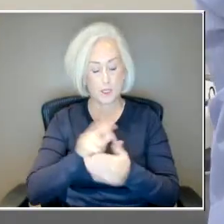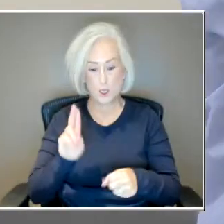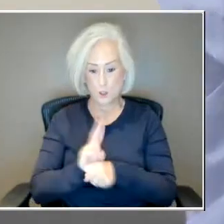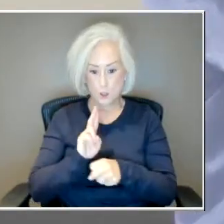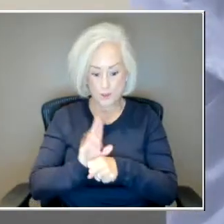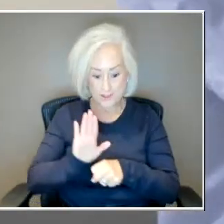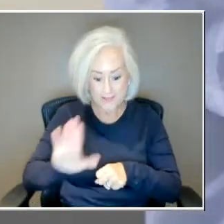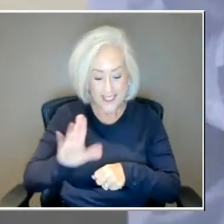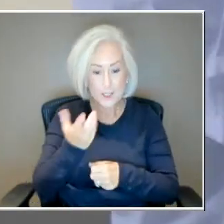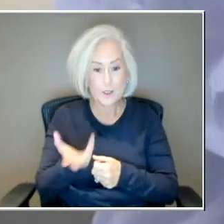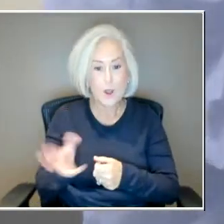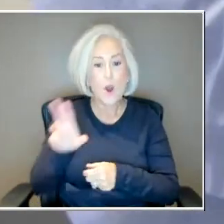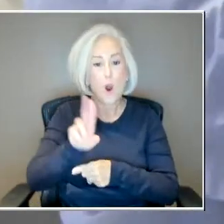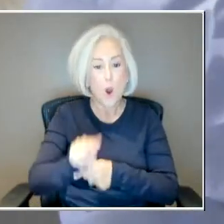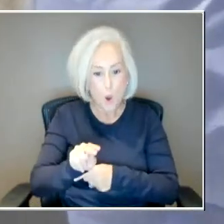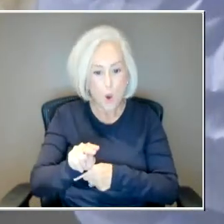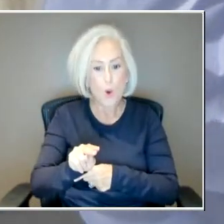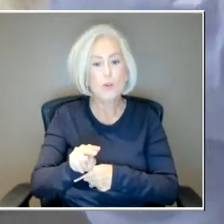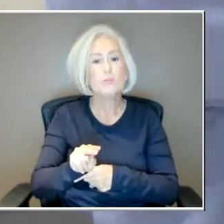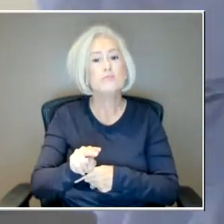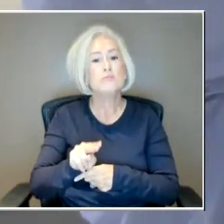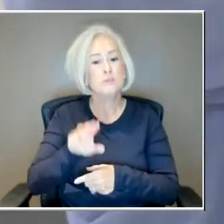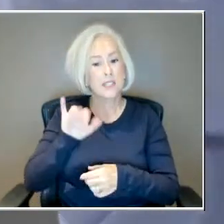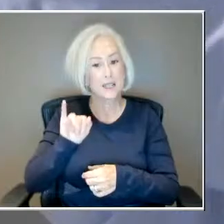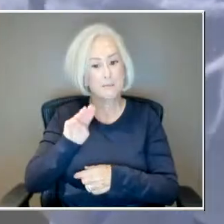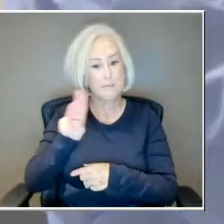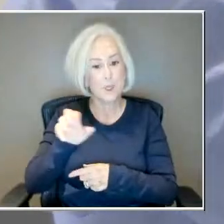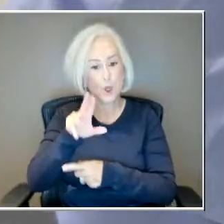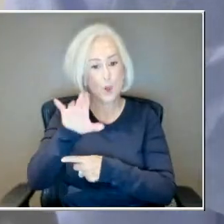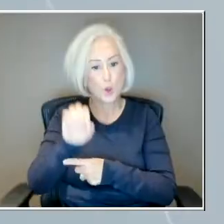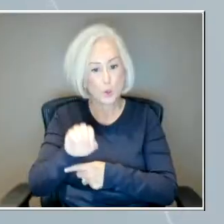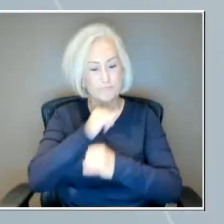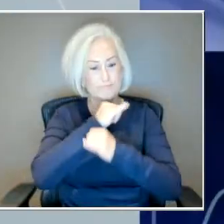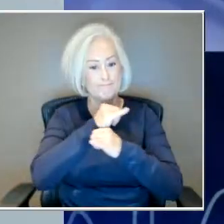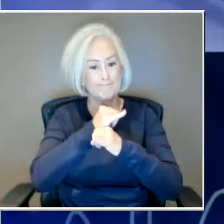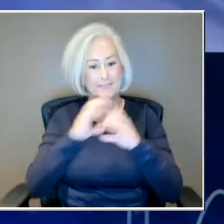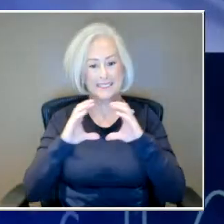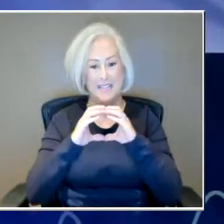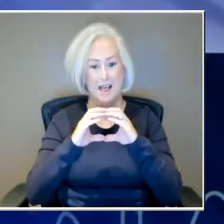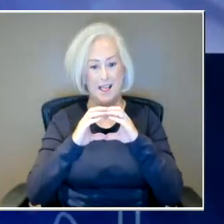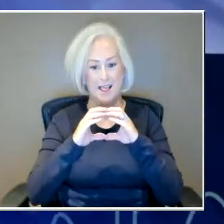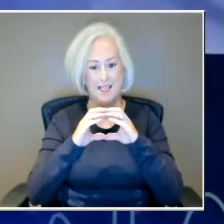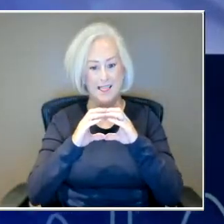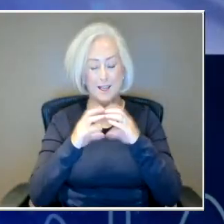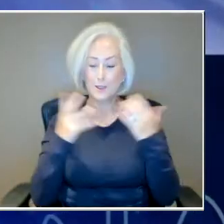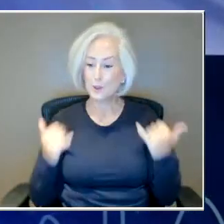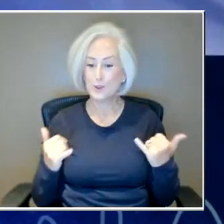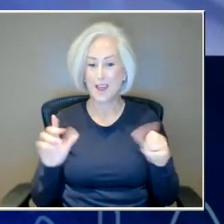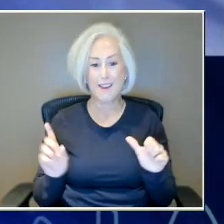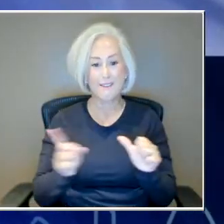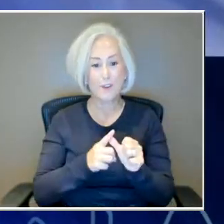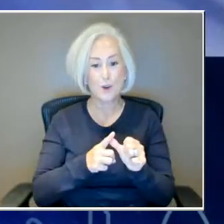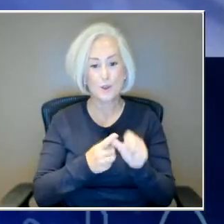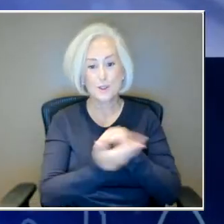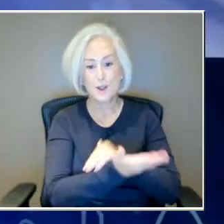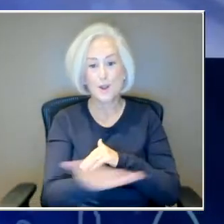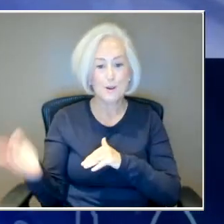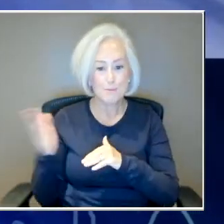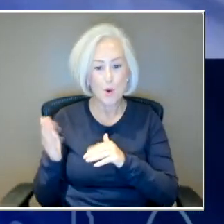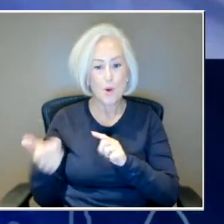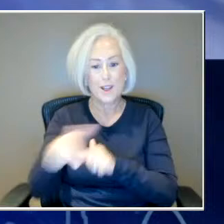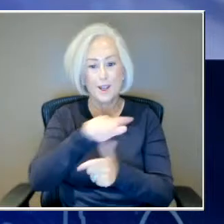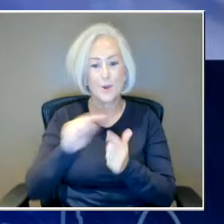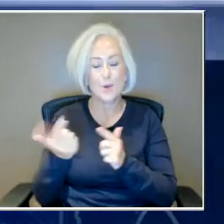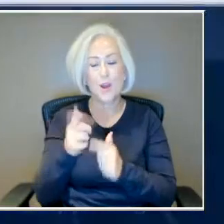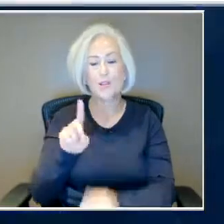has done for David and patients like him. But first, let's get to today's morning rounds. We are joined by pediatric critical care specialist Dr.